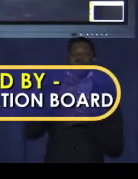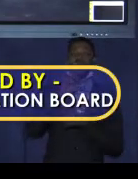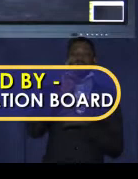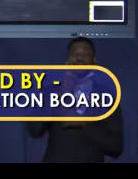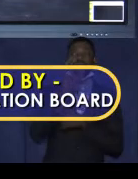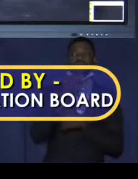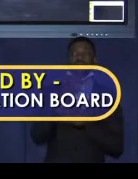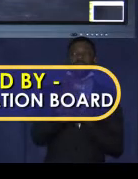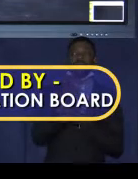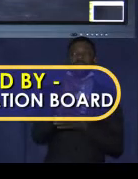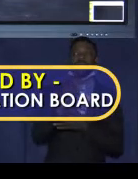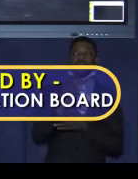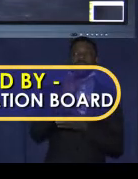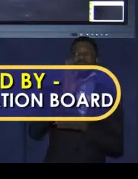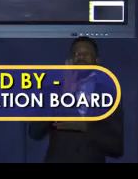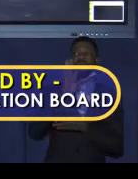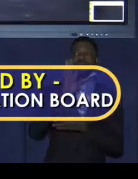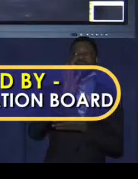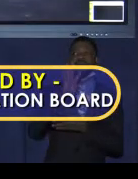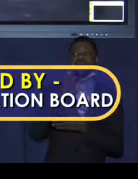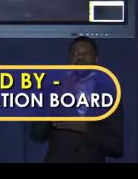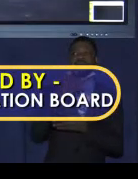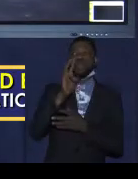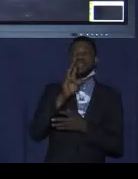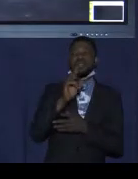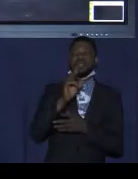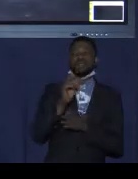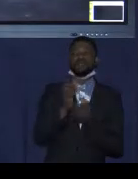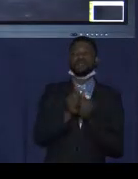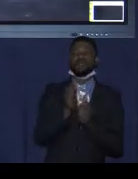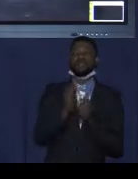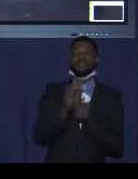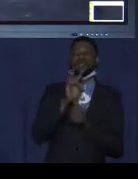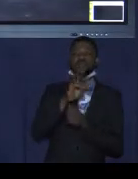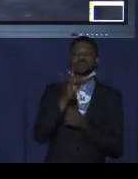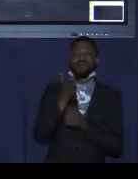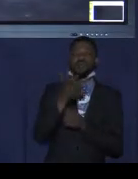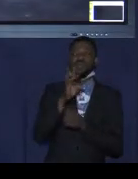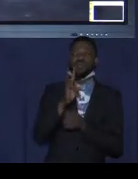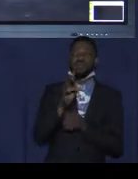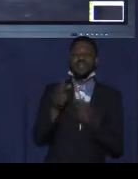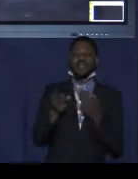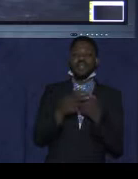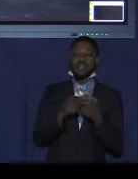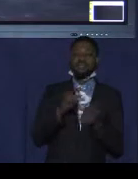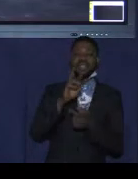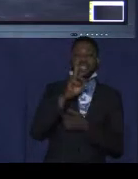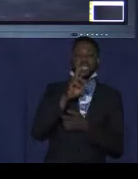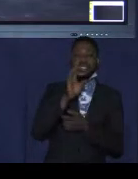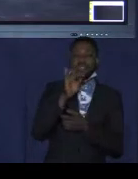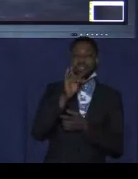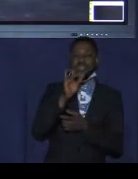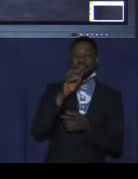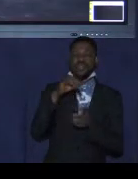cubed. And that is 4 over 3 times pi, which is 22 over 7, then times the radius in 3 places. That is 3